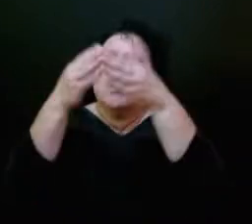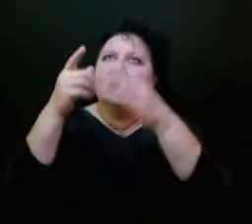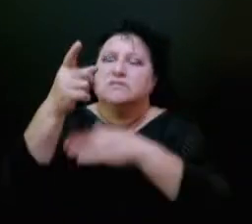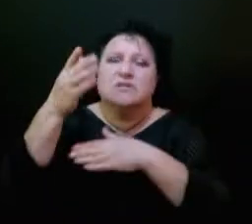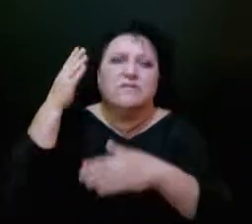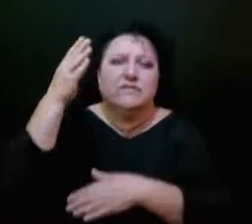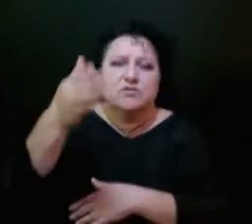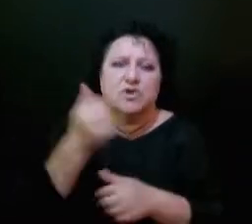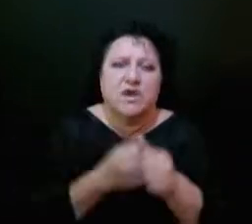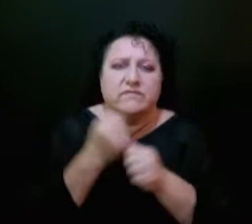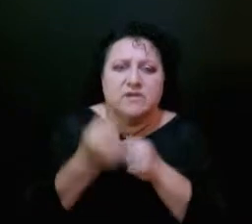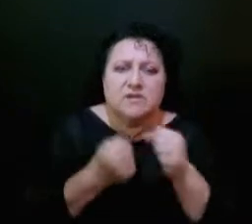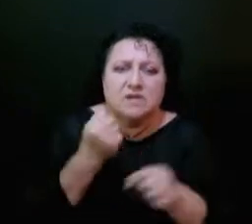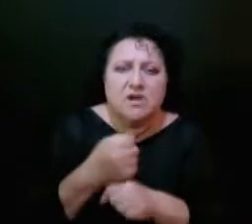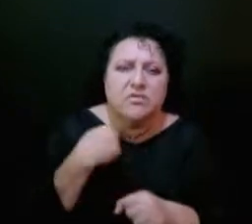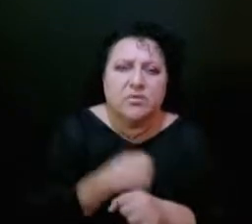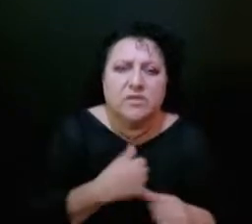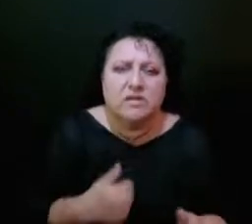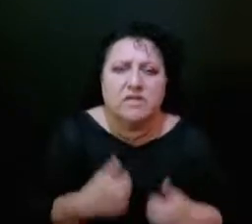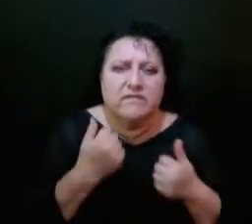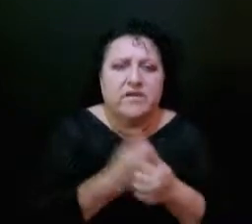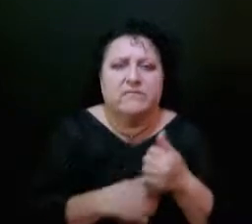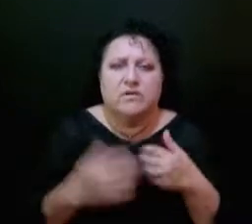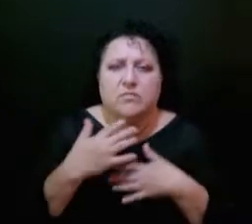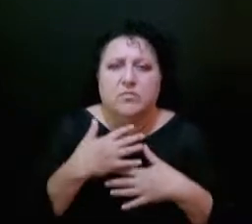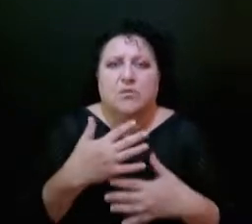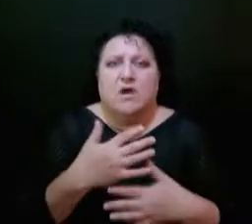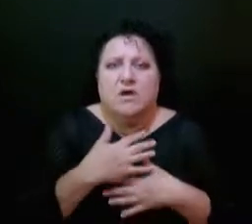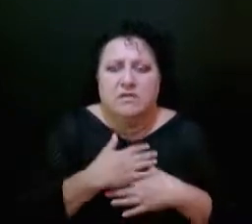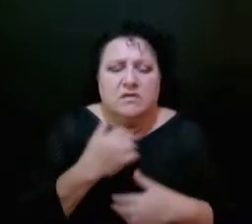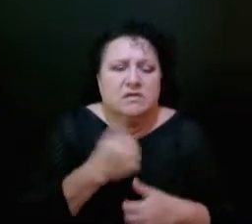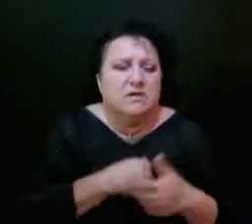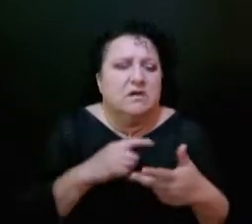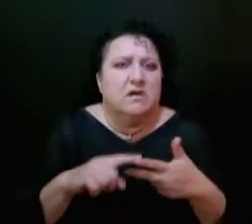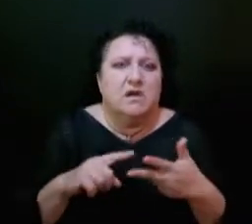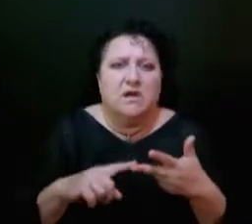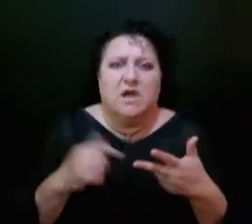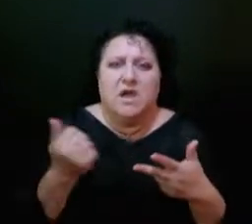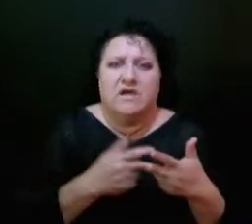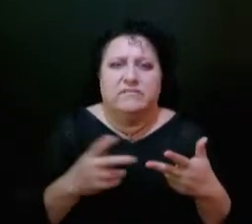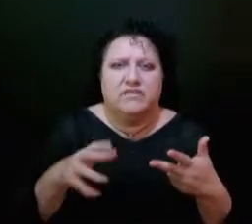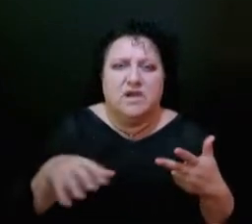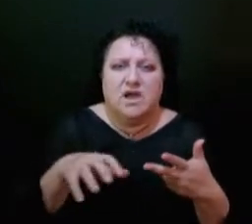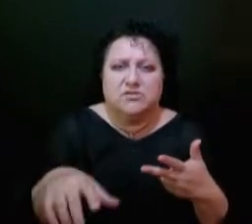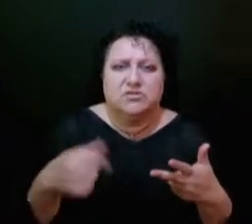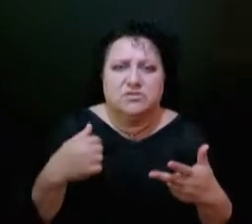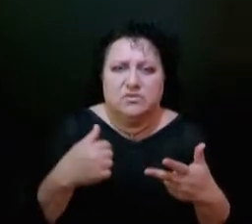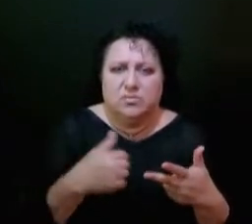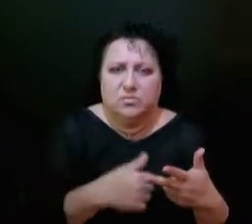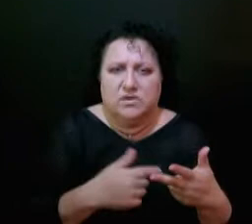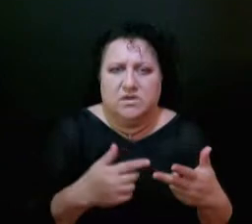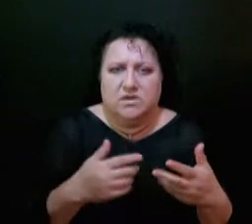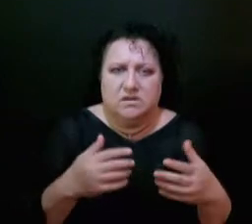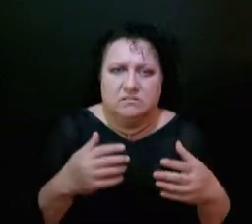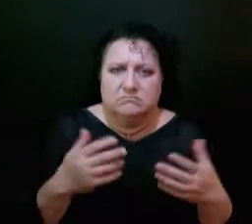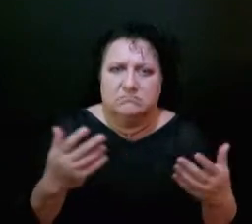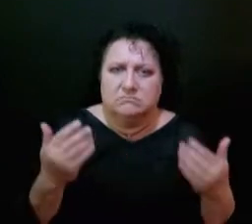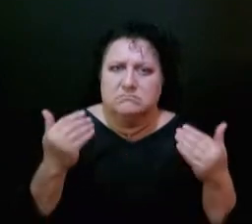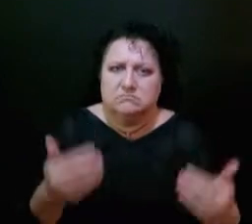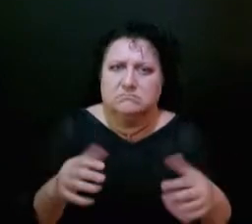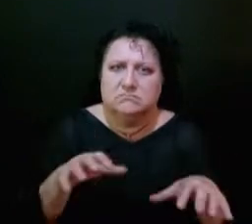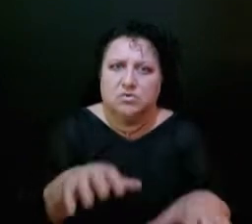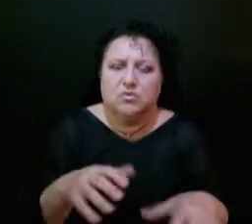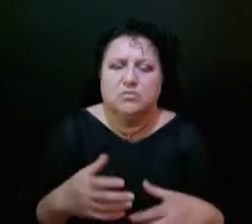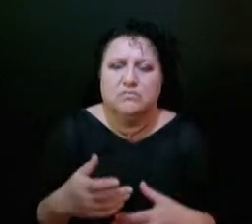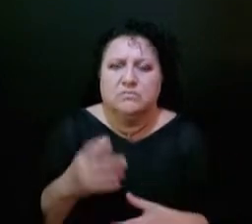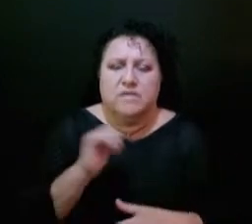we live, every breath that we take, every move that we make, it brings us closer to an eternity with Christ. And if we can